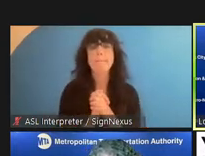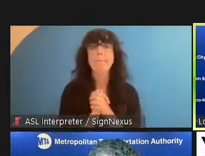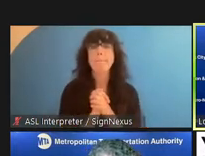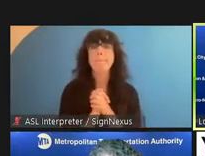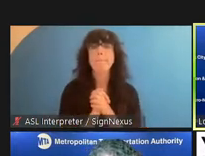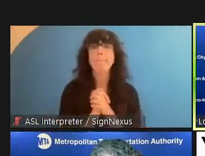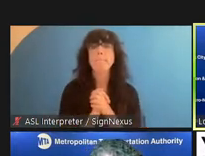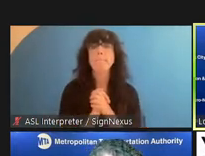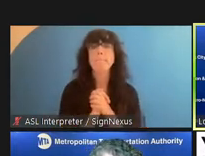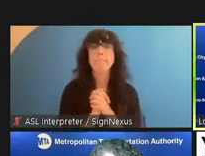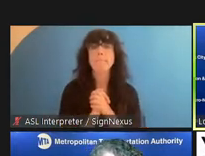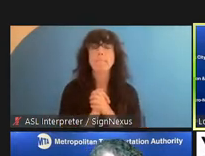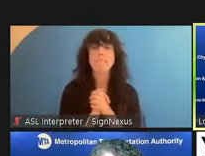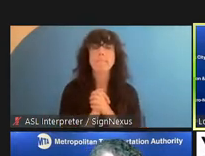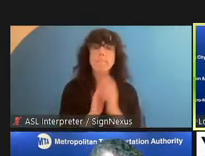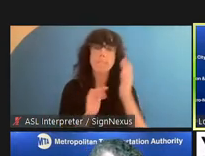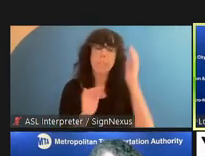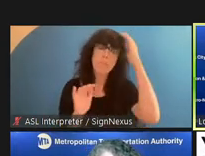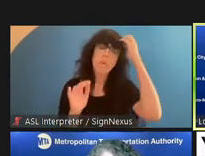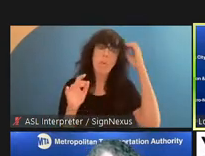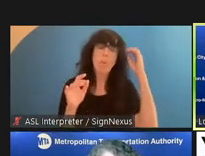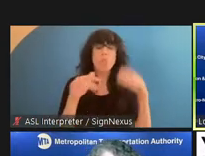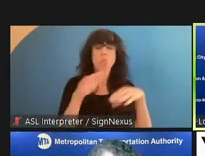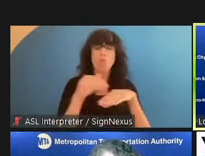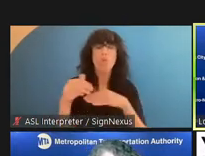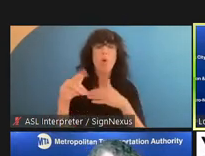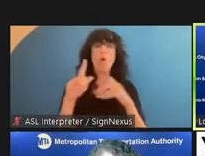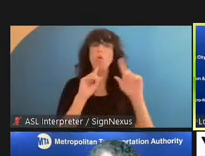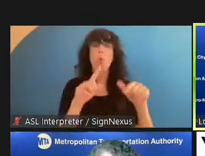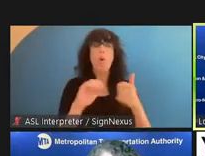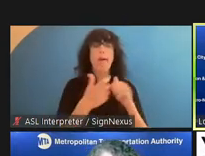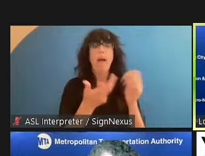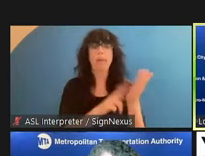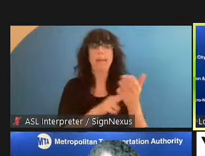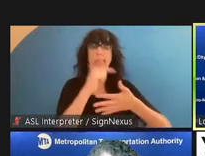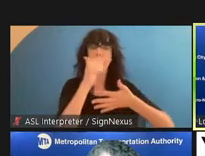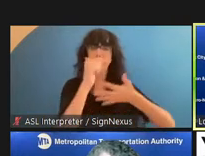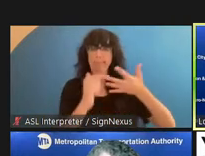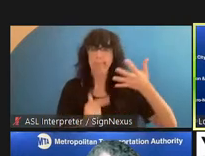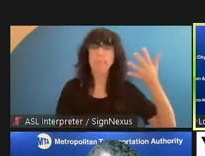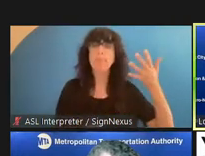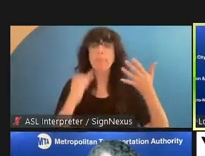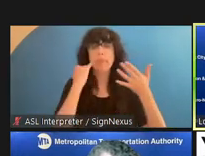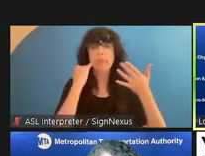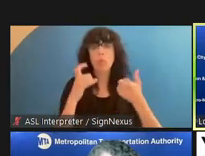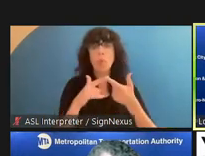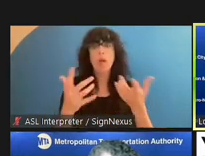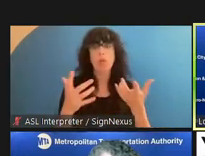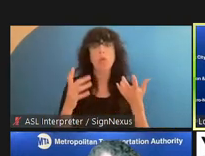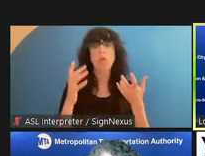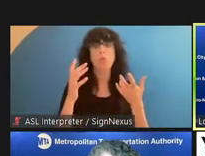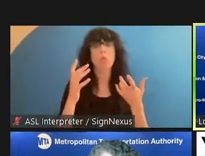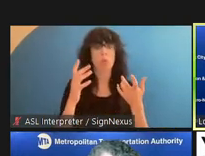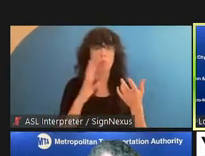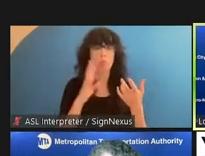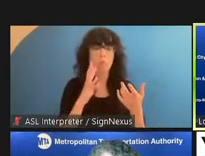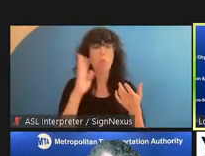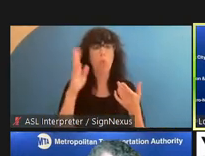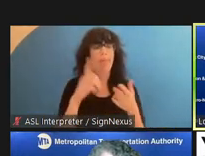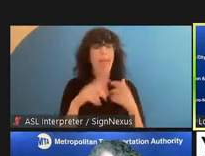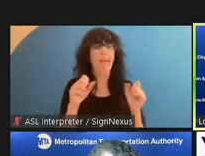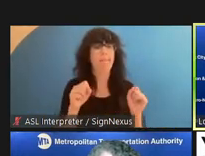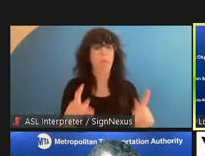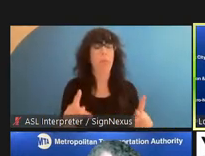we will be calling speakers in the order they signed up but anyone who wishes to speak will have an opportunity due to the volume of